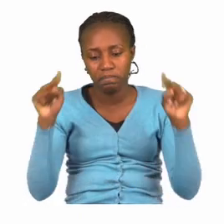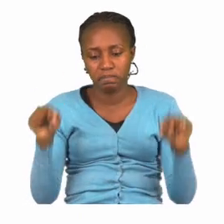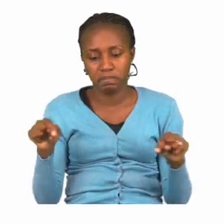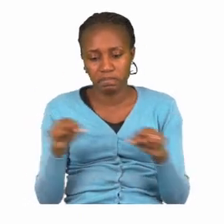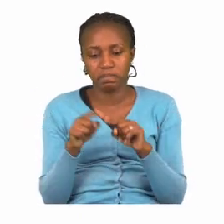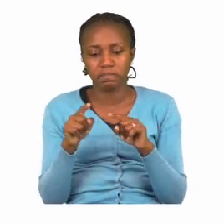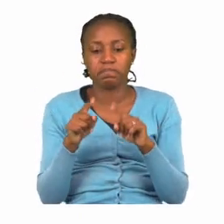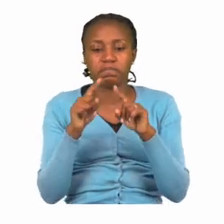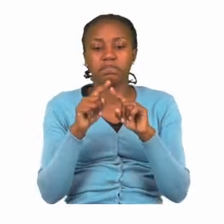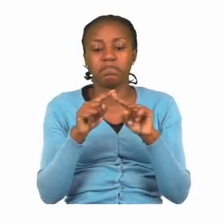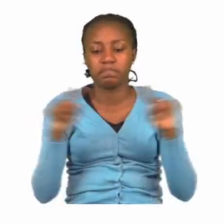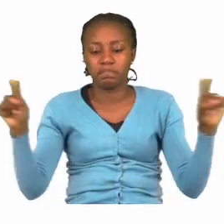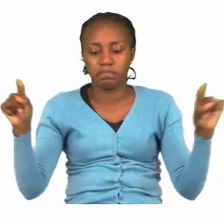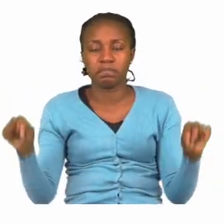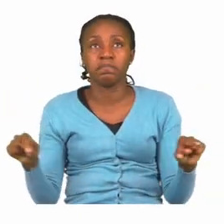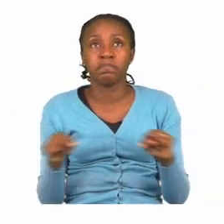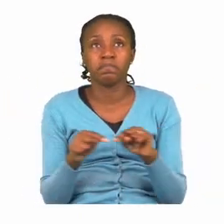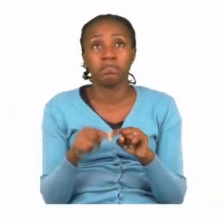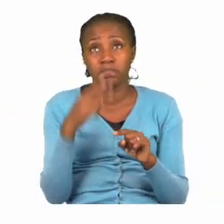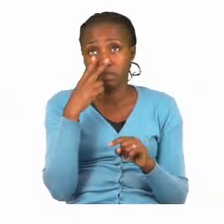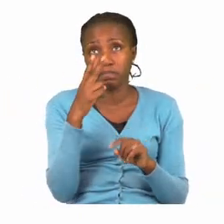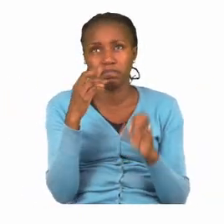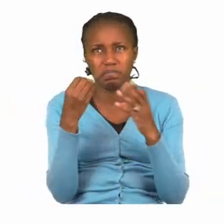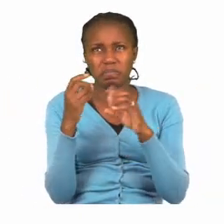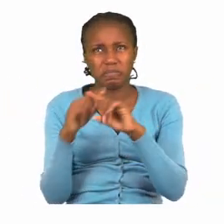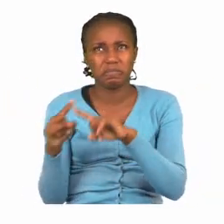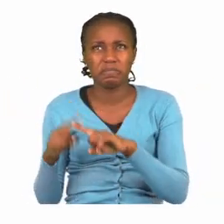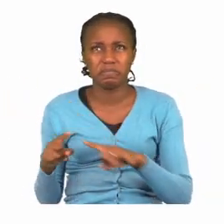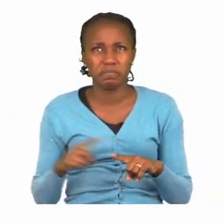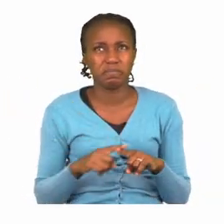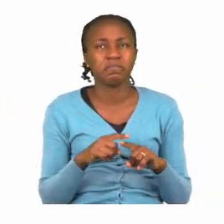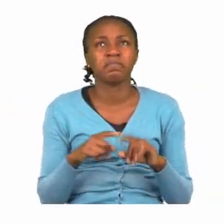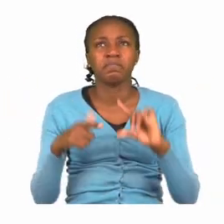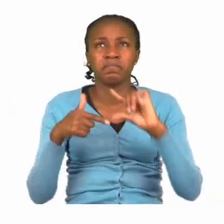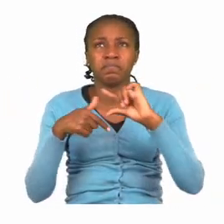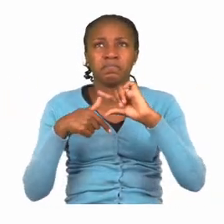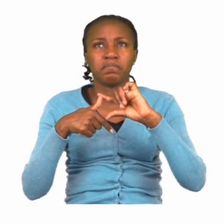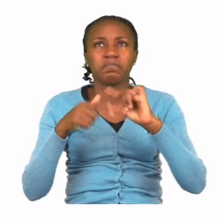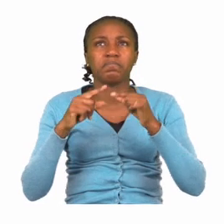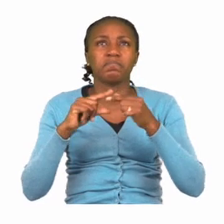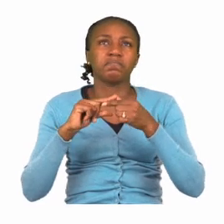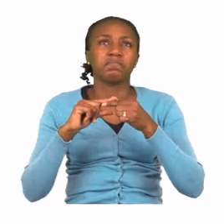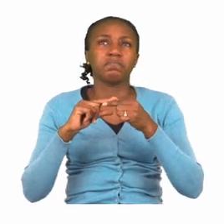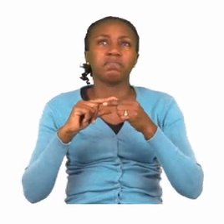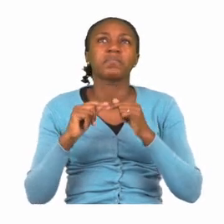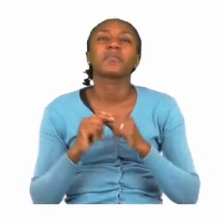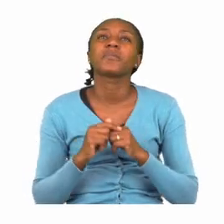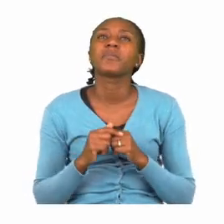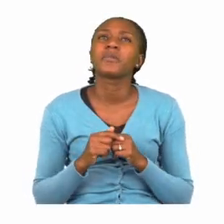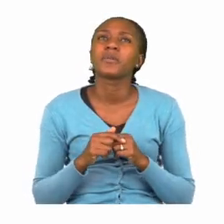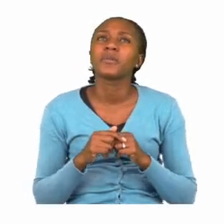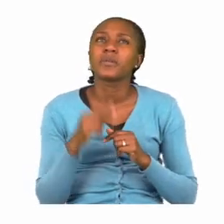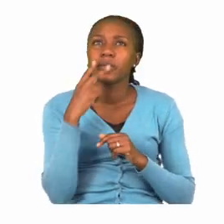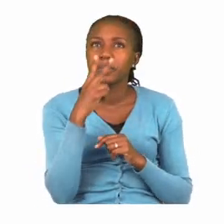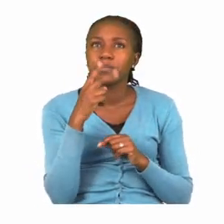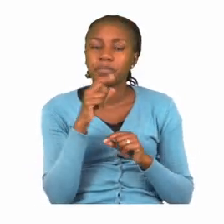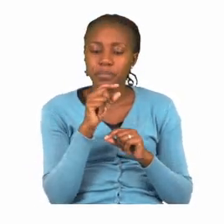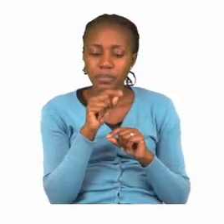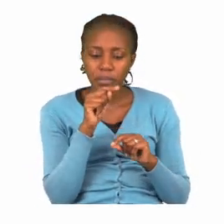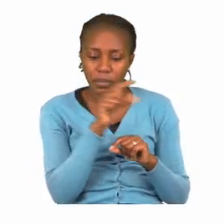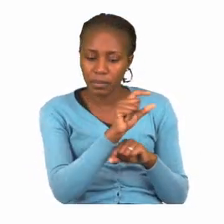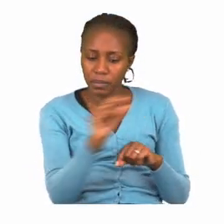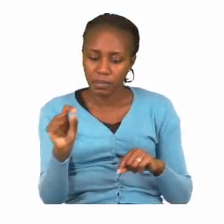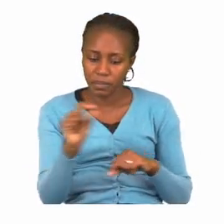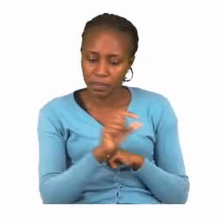see a picture with a lot of shapes, and then below you have your